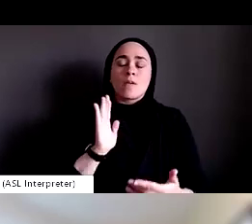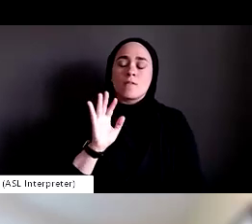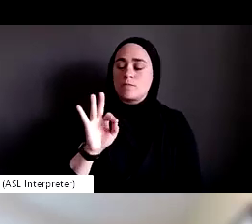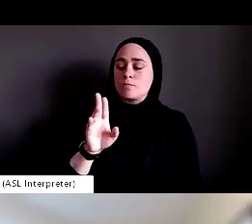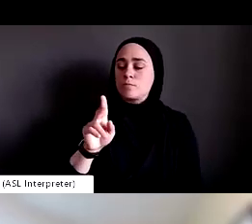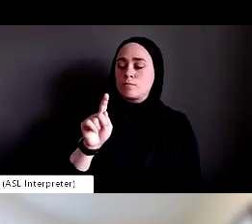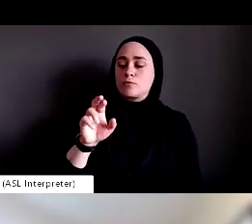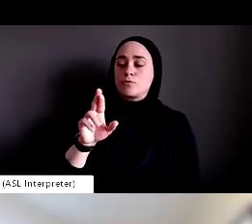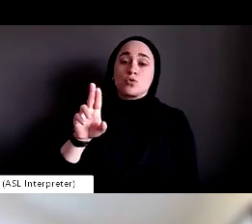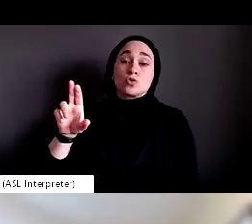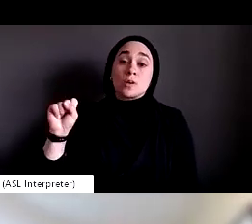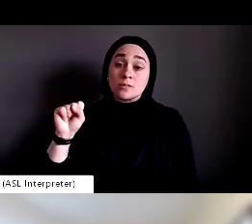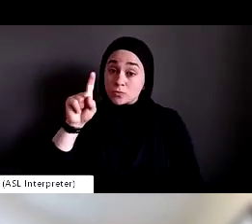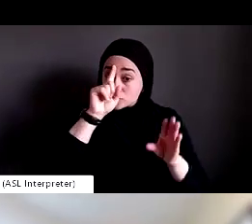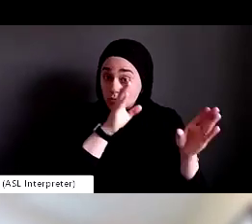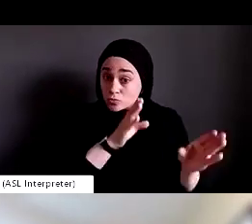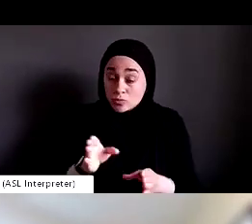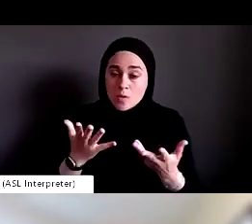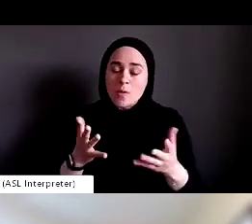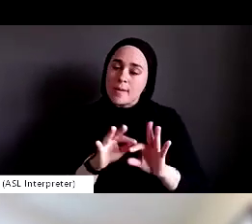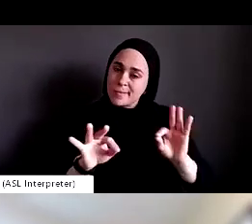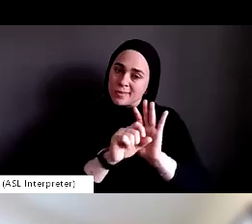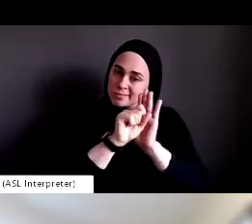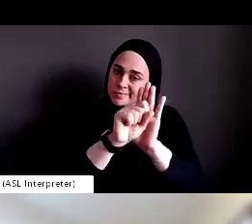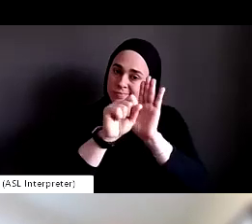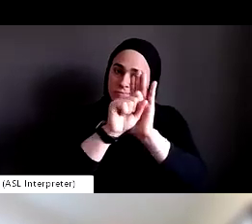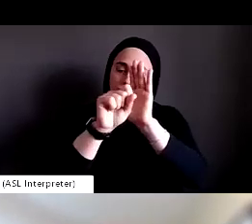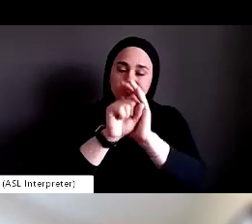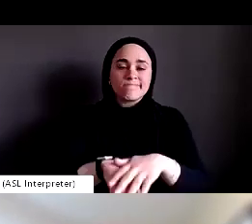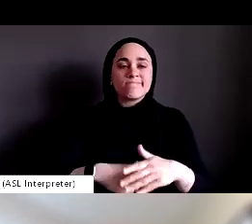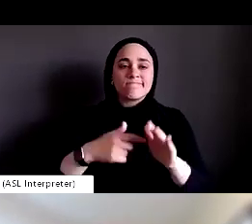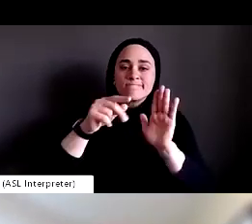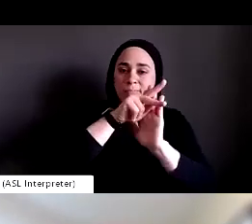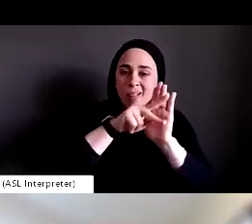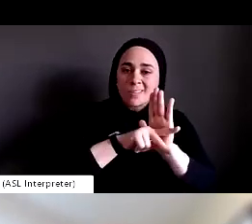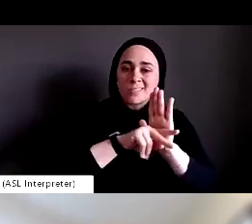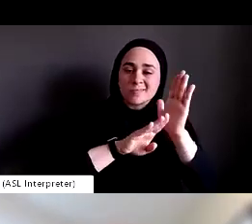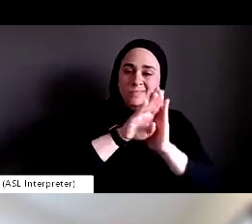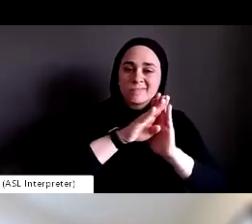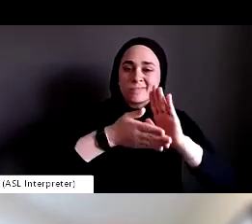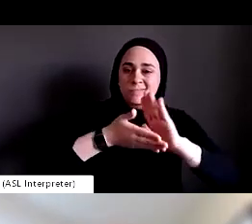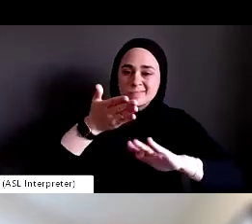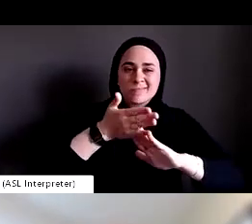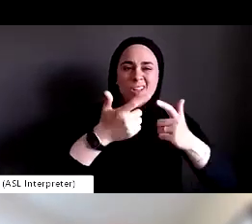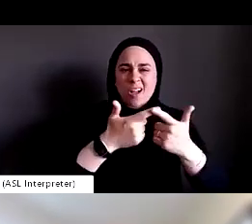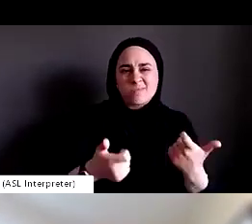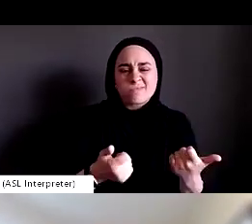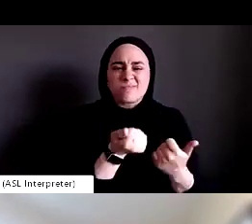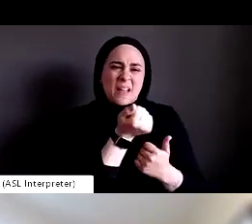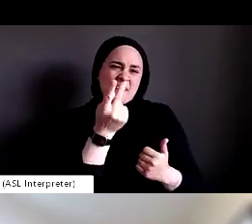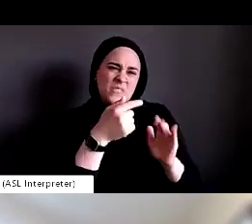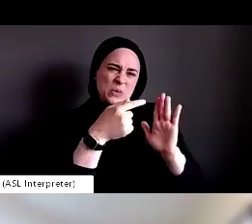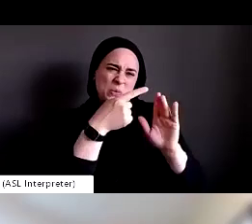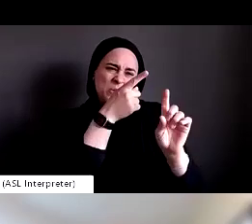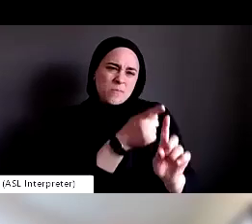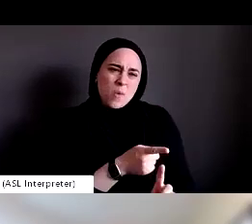around being an advocate in terms of governments, policies, etc. These are just a couple highlights, but just